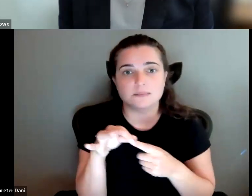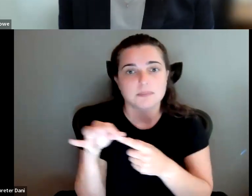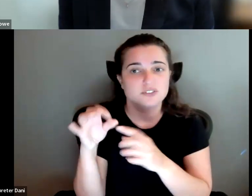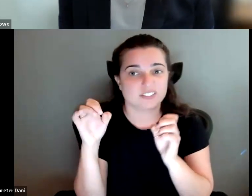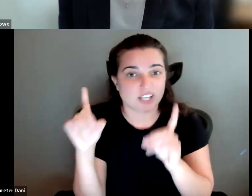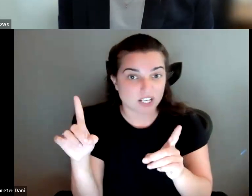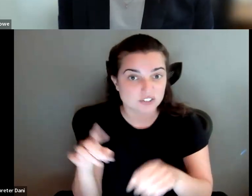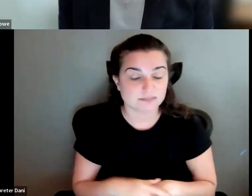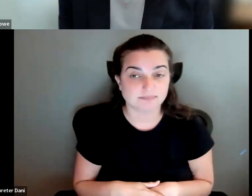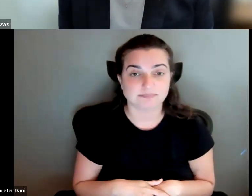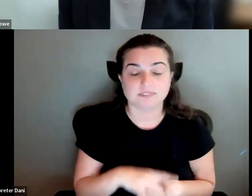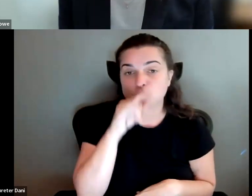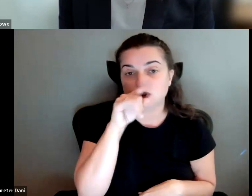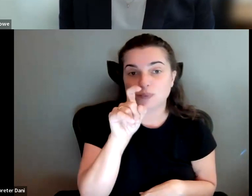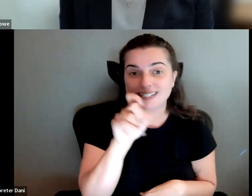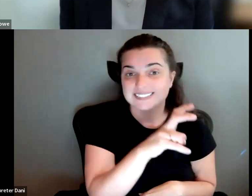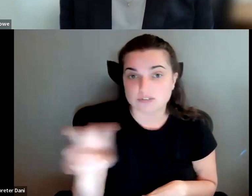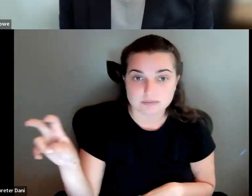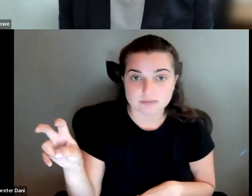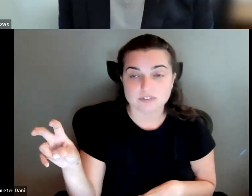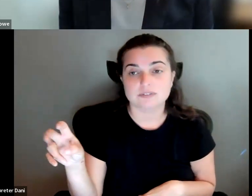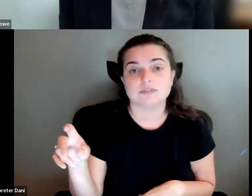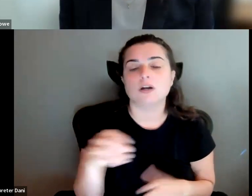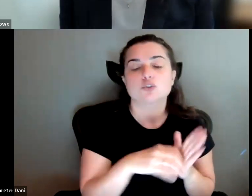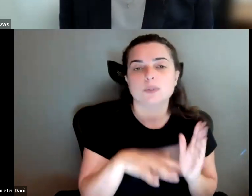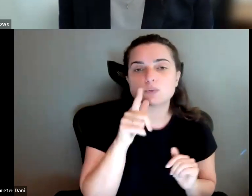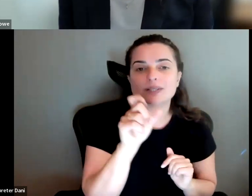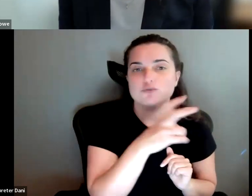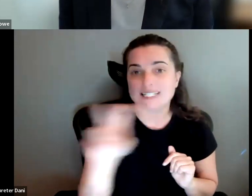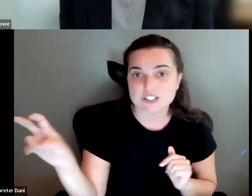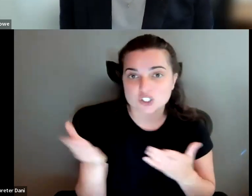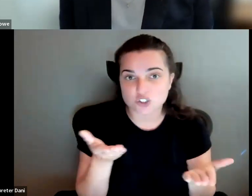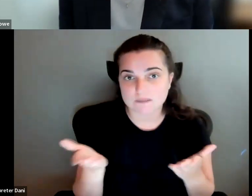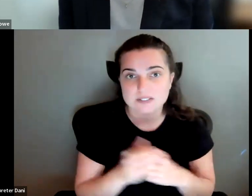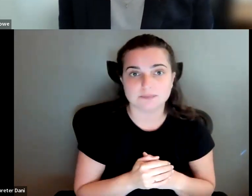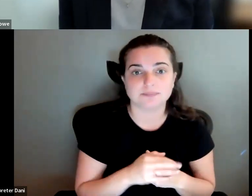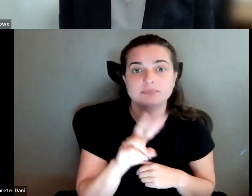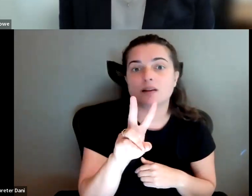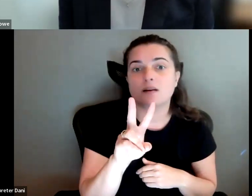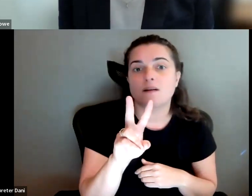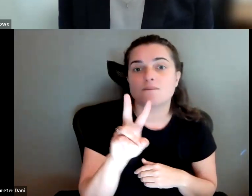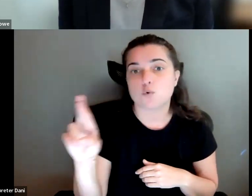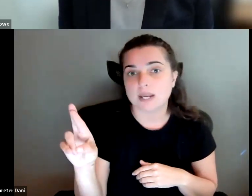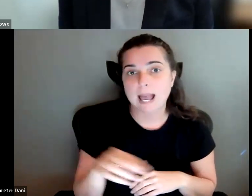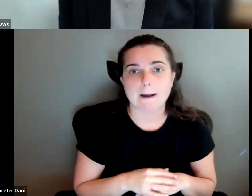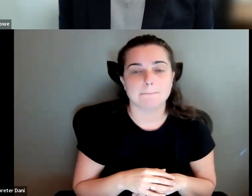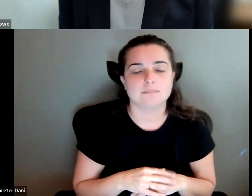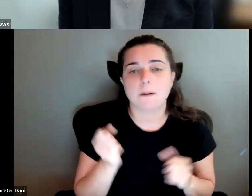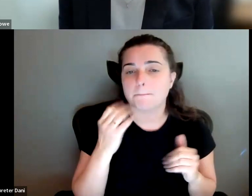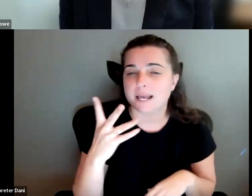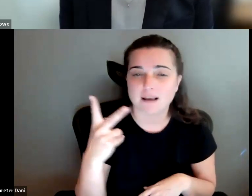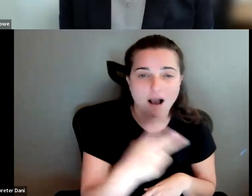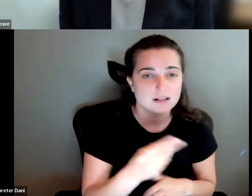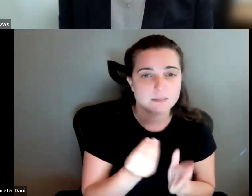students who need transition services, voc rehab. There were budget cuts in many of those areas. So I think